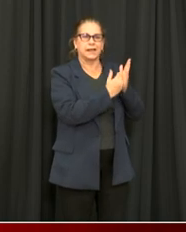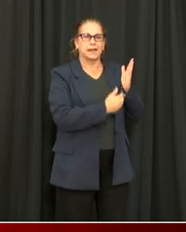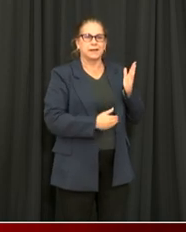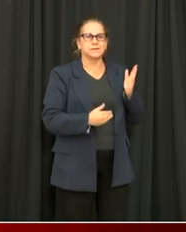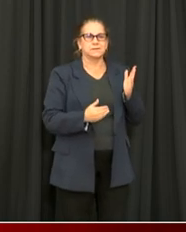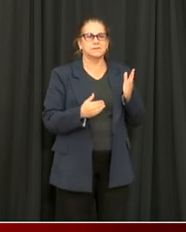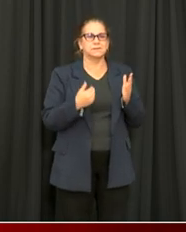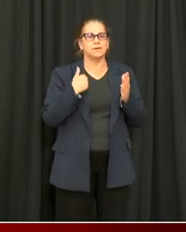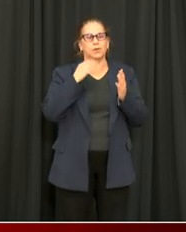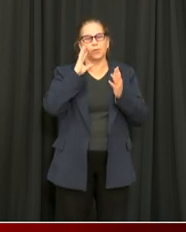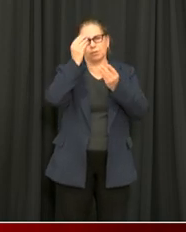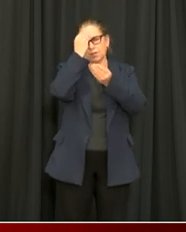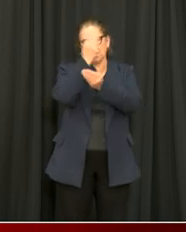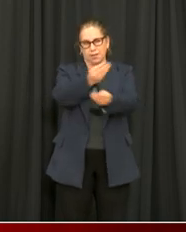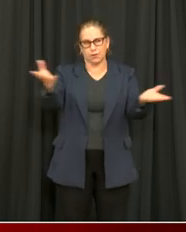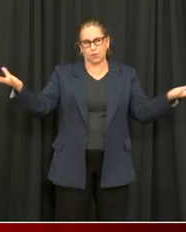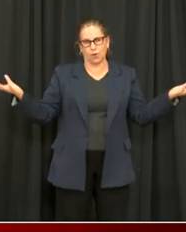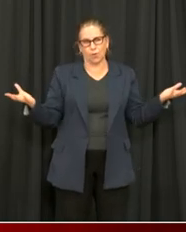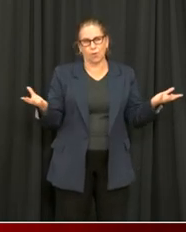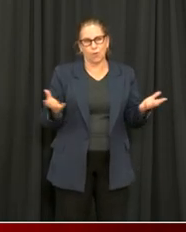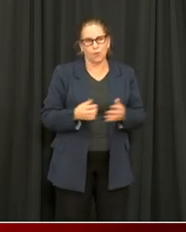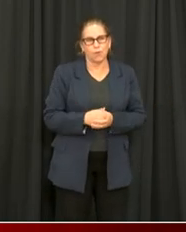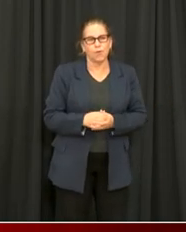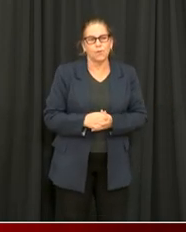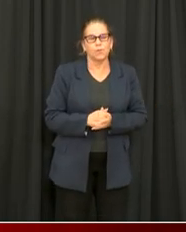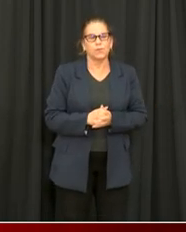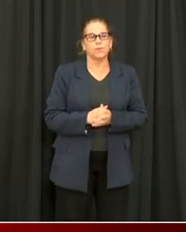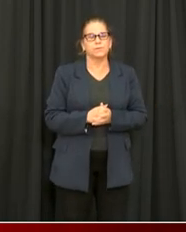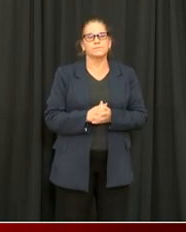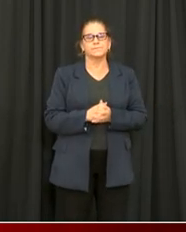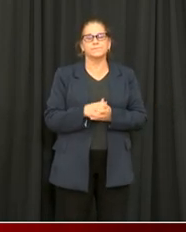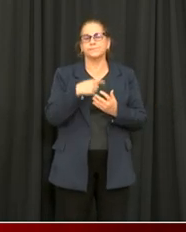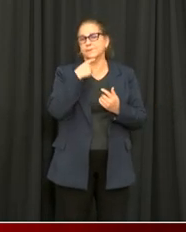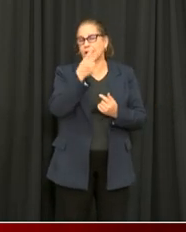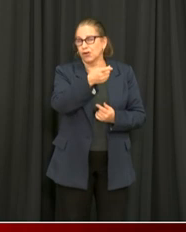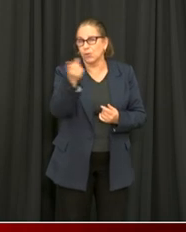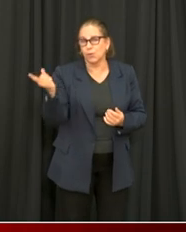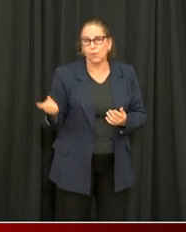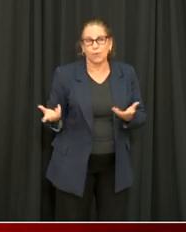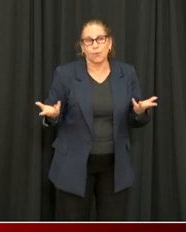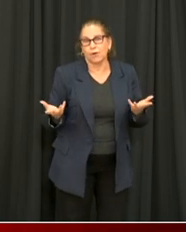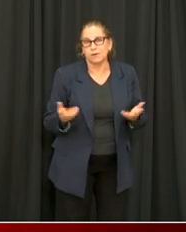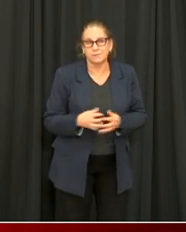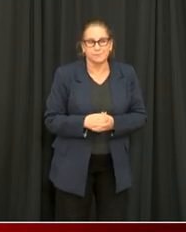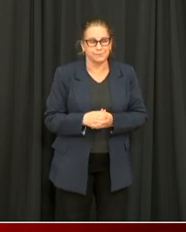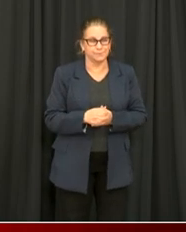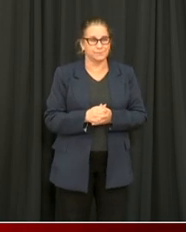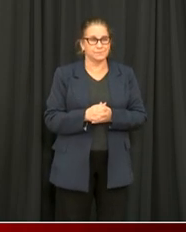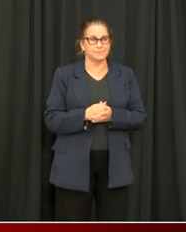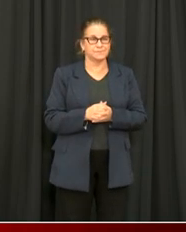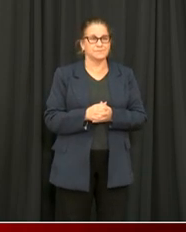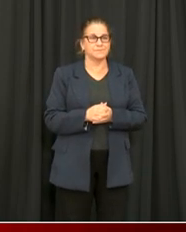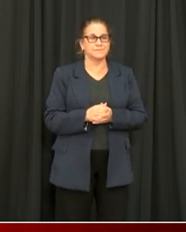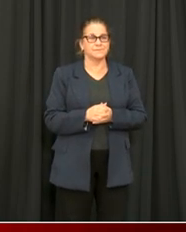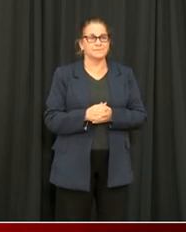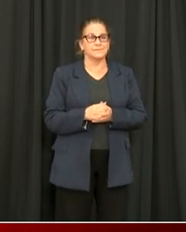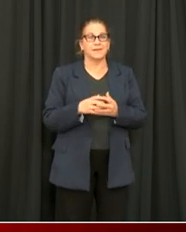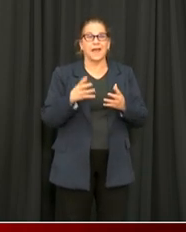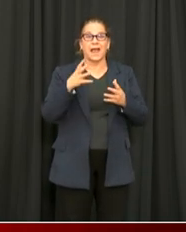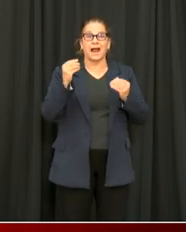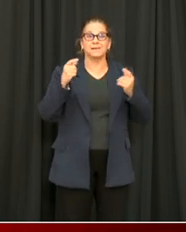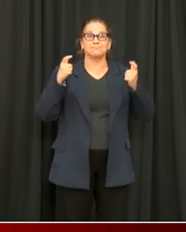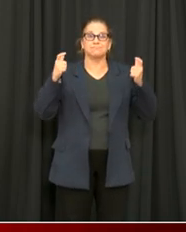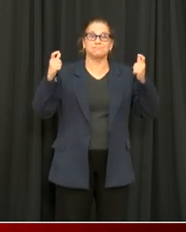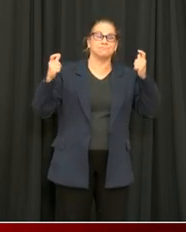we will get additional information out to you. On mass gatherings, the number